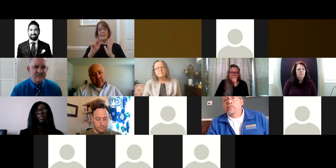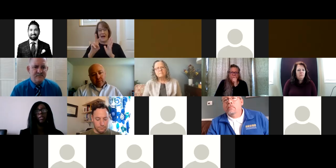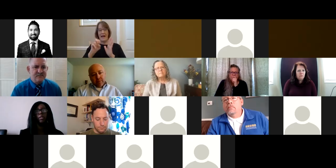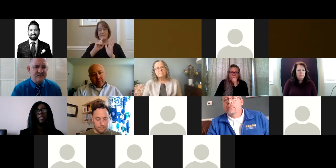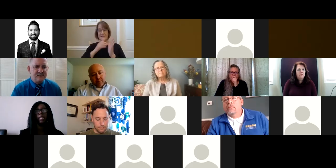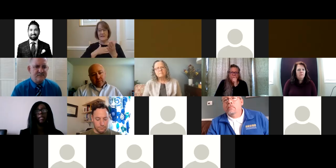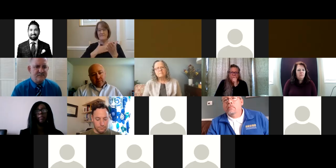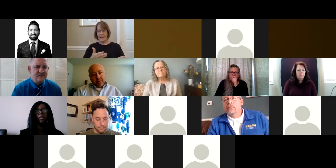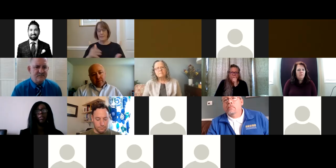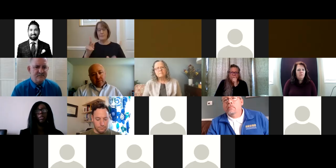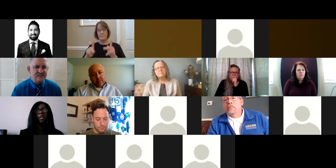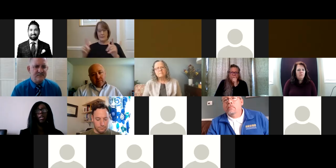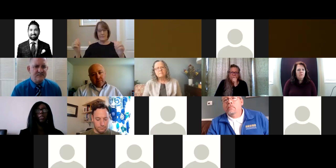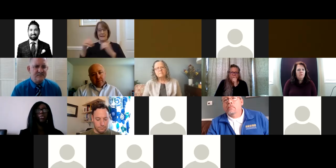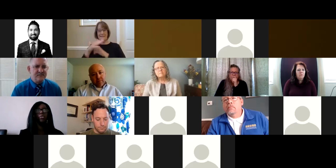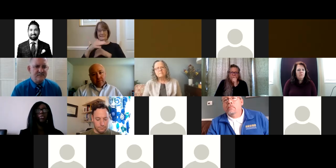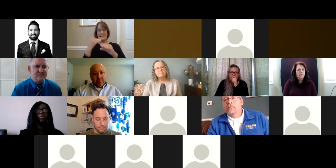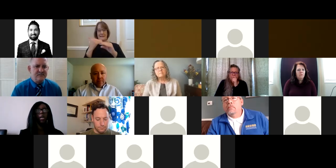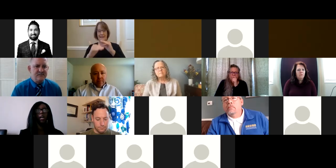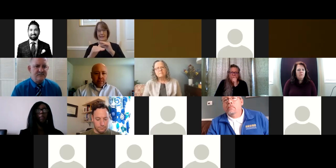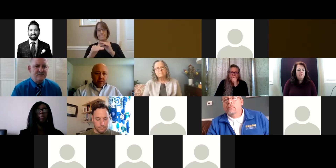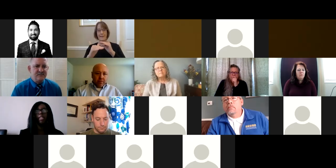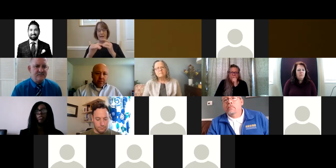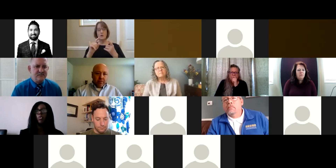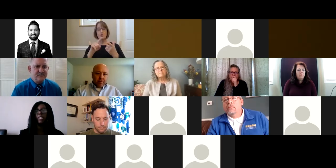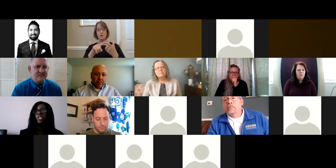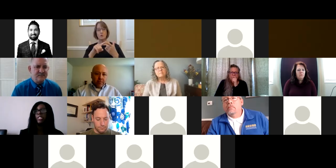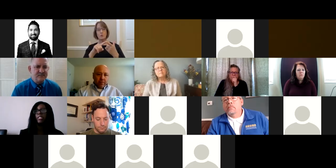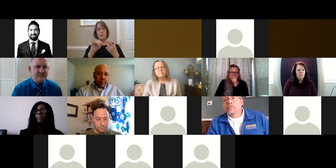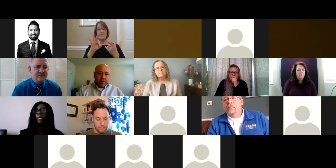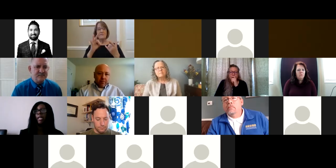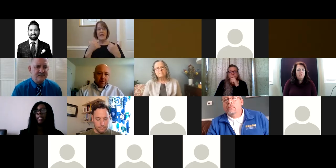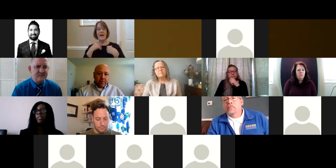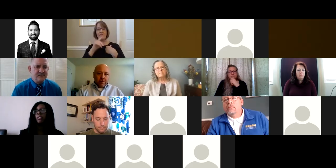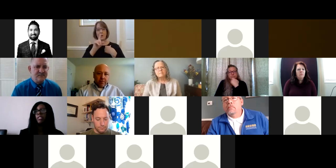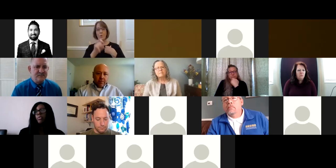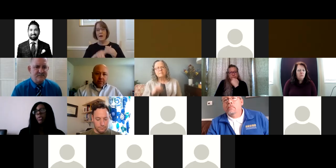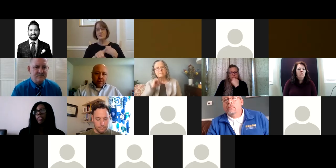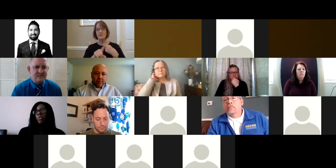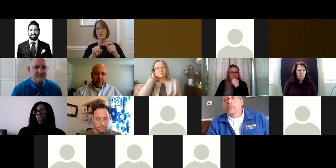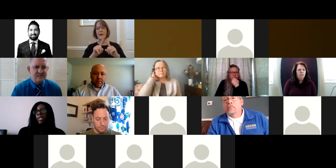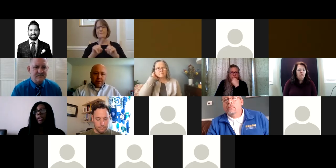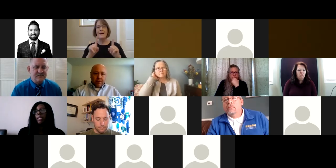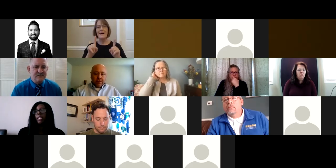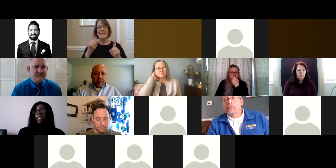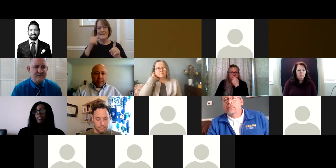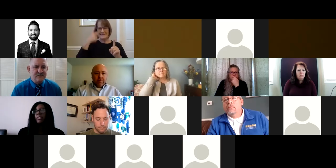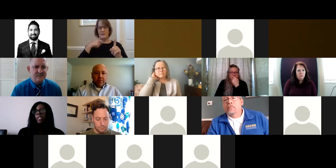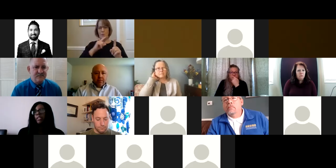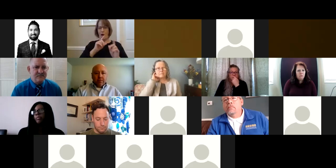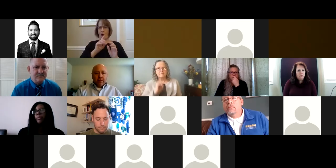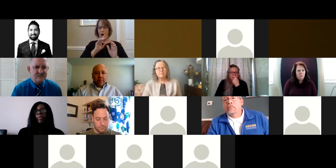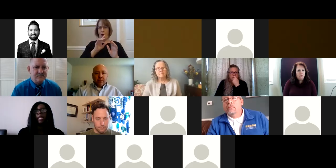can, send an email to if they have questions. But since we are recording our meetings, is there any